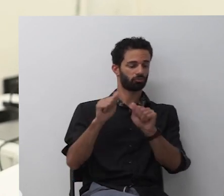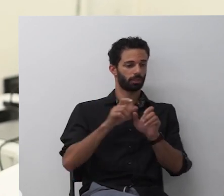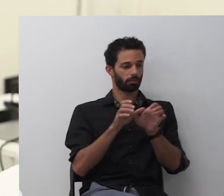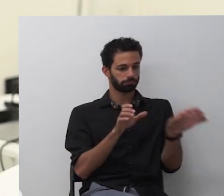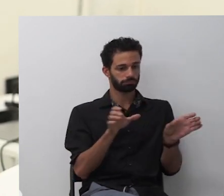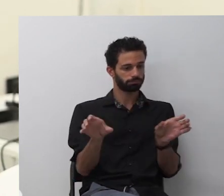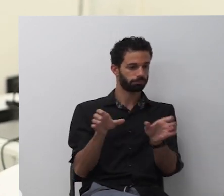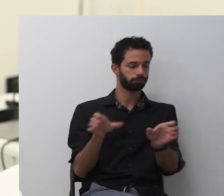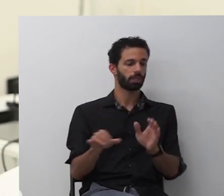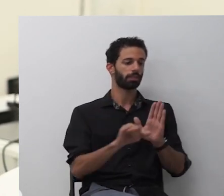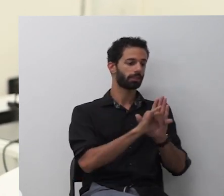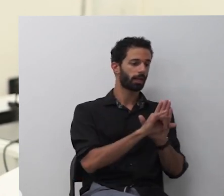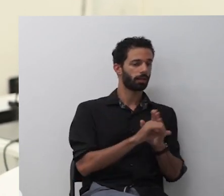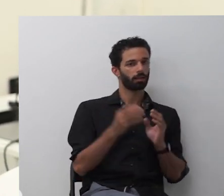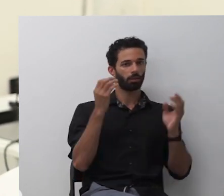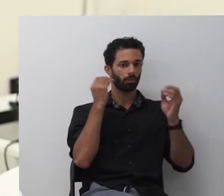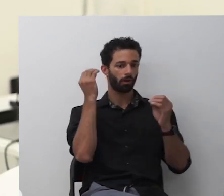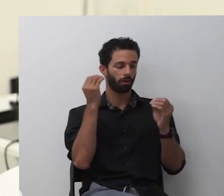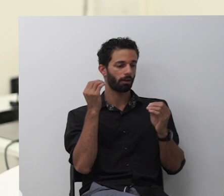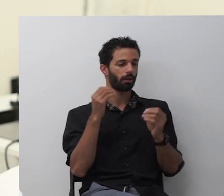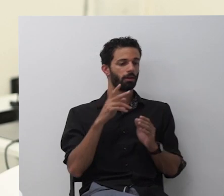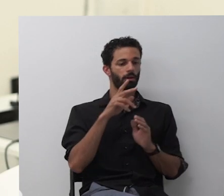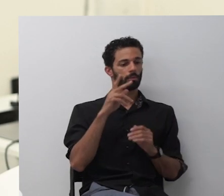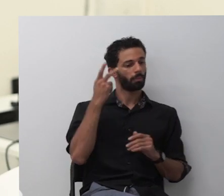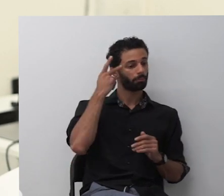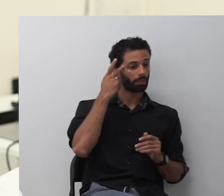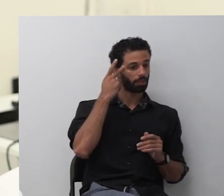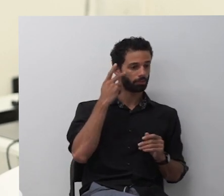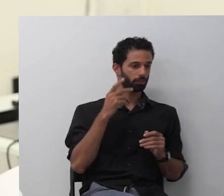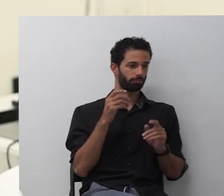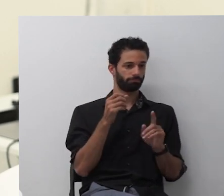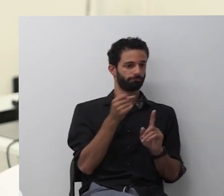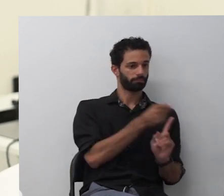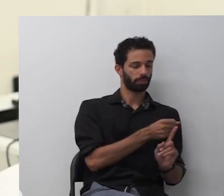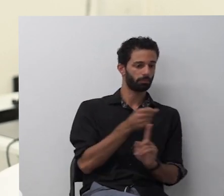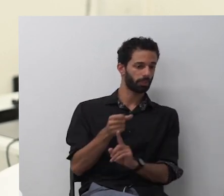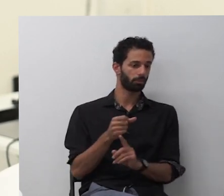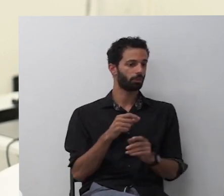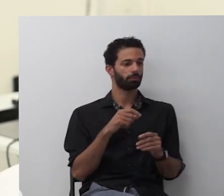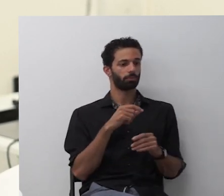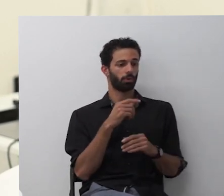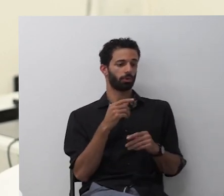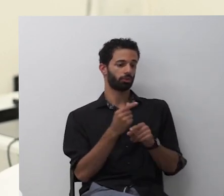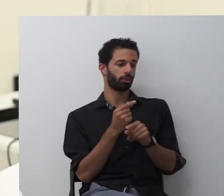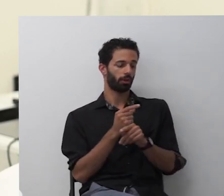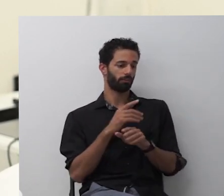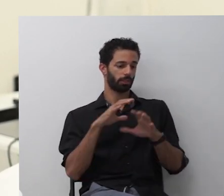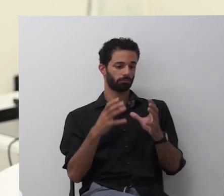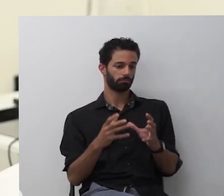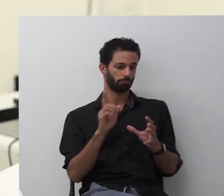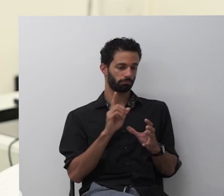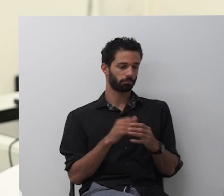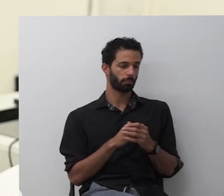of identity, thought, political alignment, and geography. When we engage in social change, we resist these